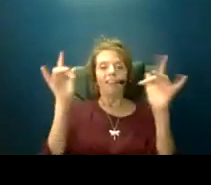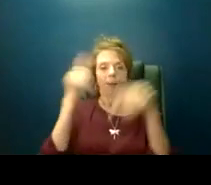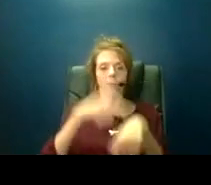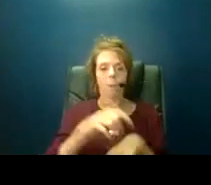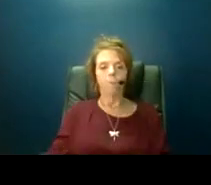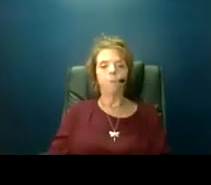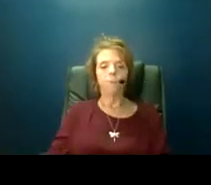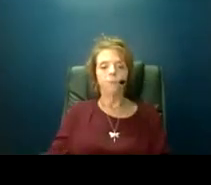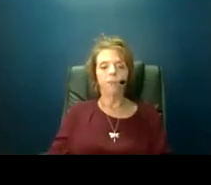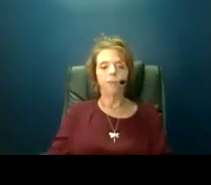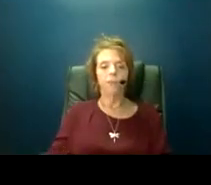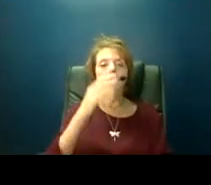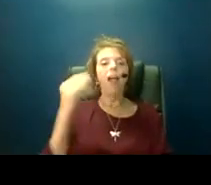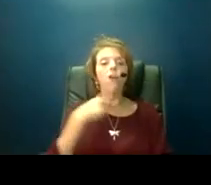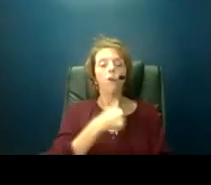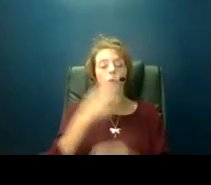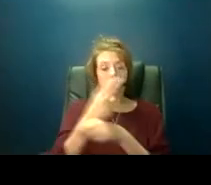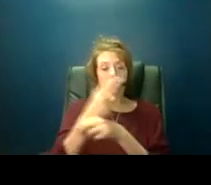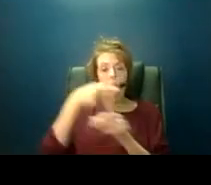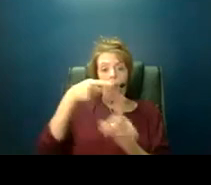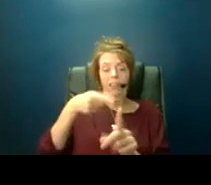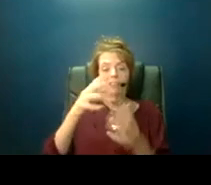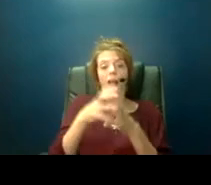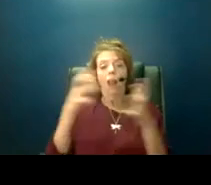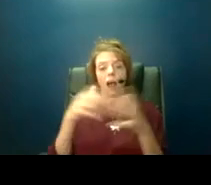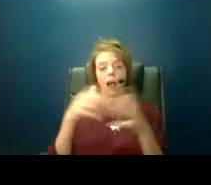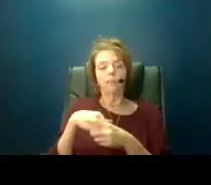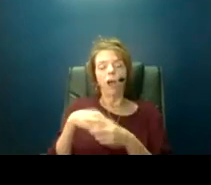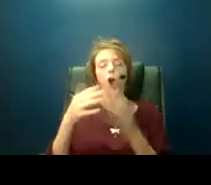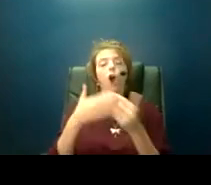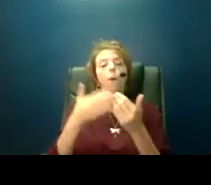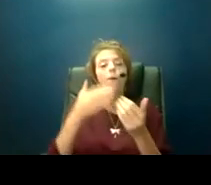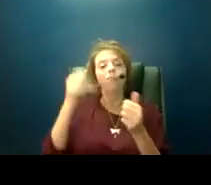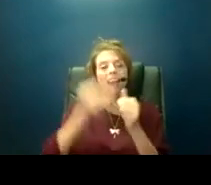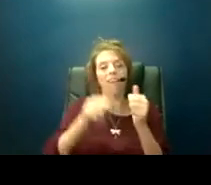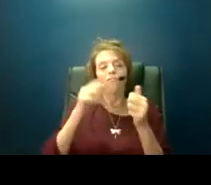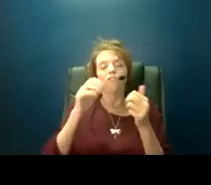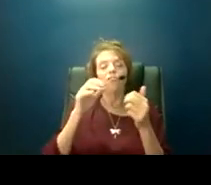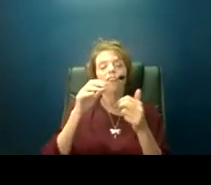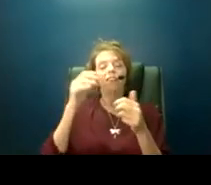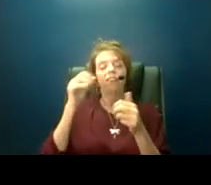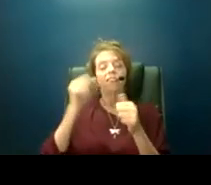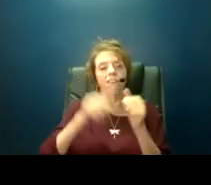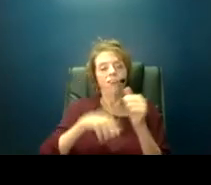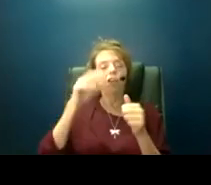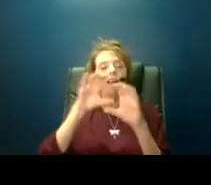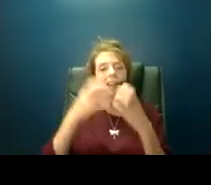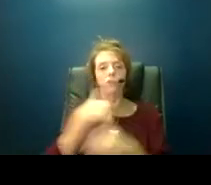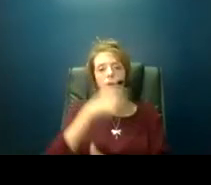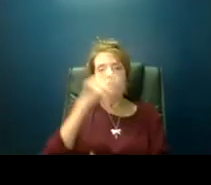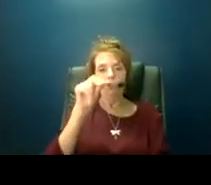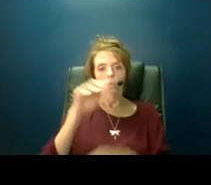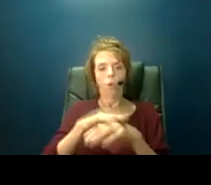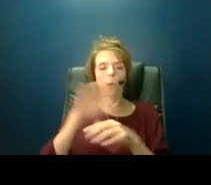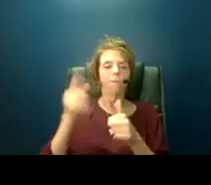And we use this a lot. Well, we use this in almost every single course we do on the first day, because